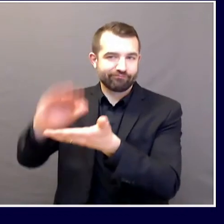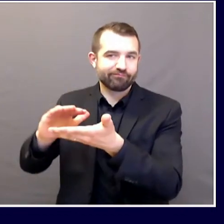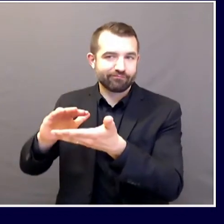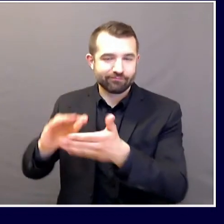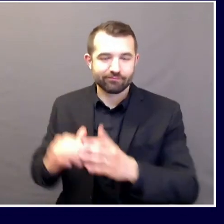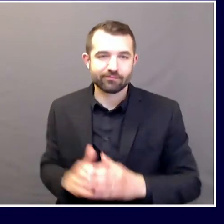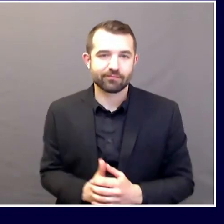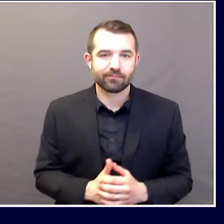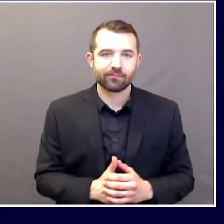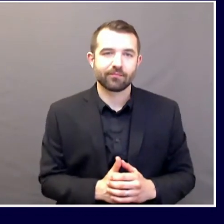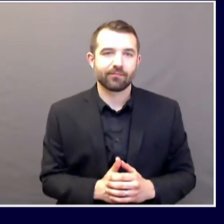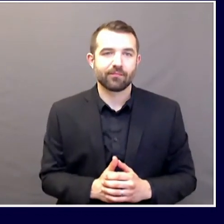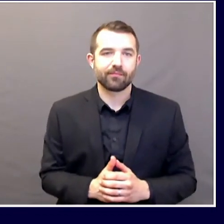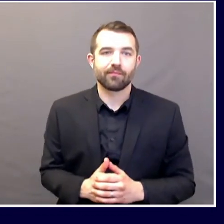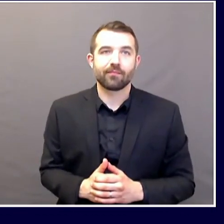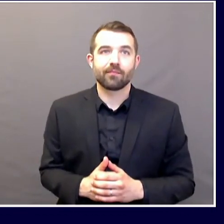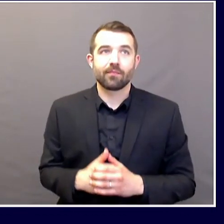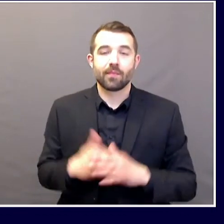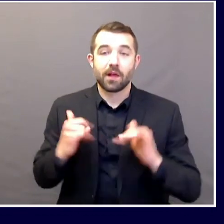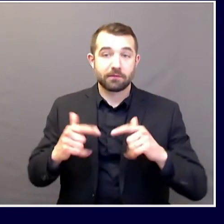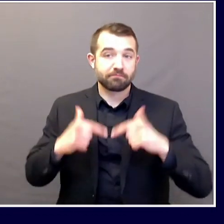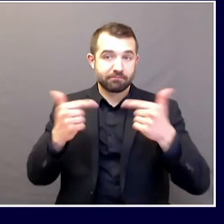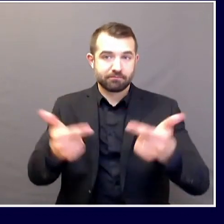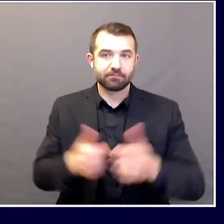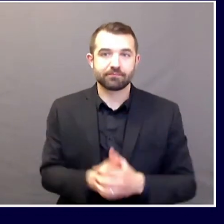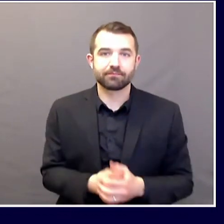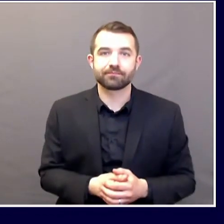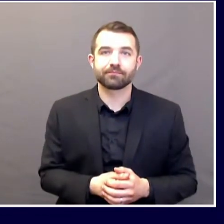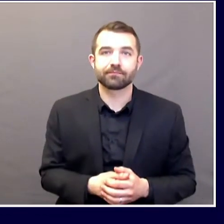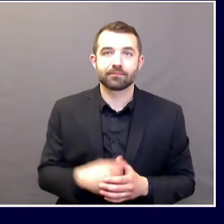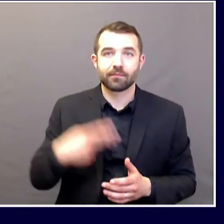Let me turn over to Patrick Whittle next.